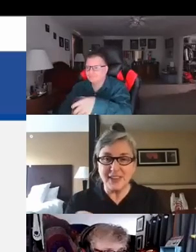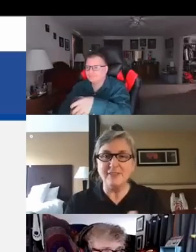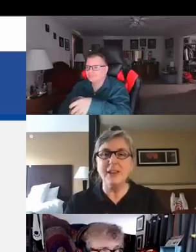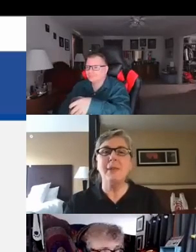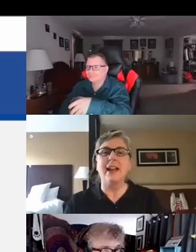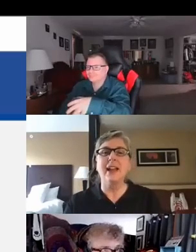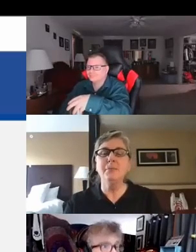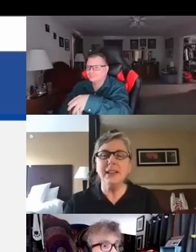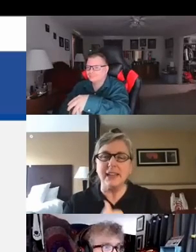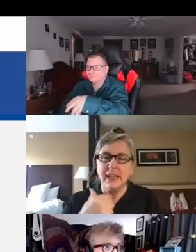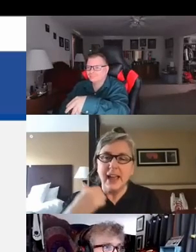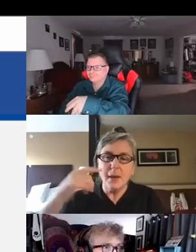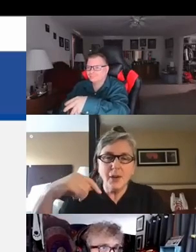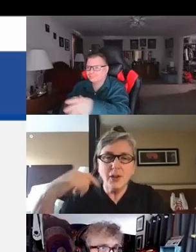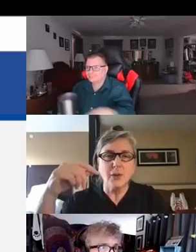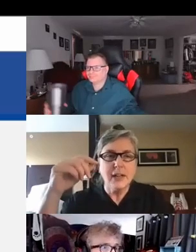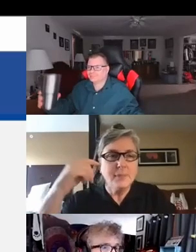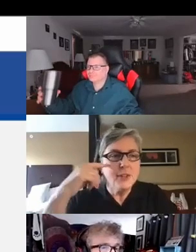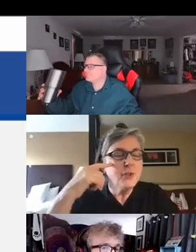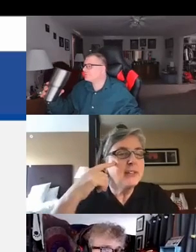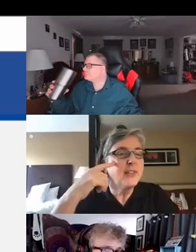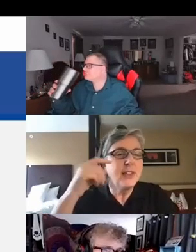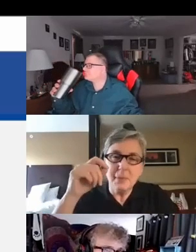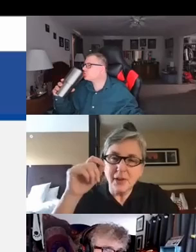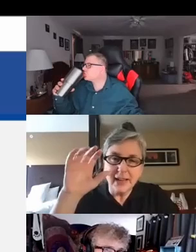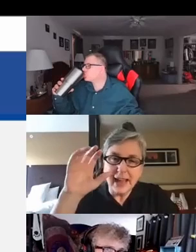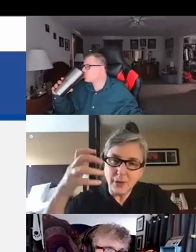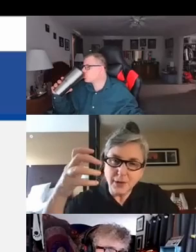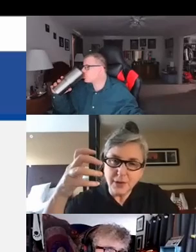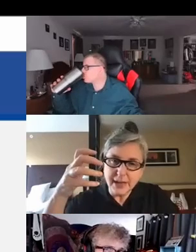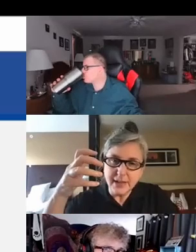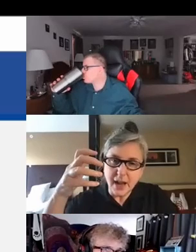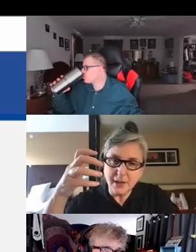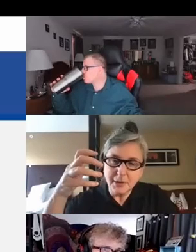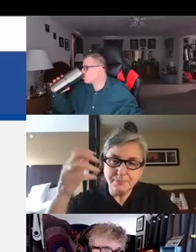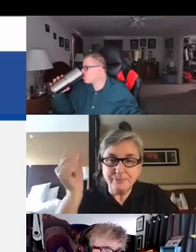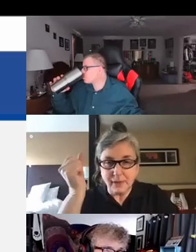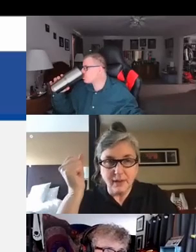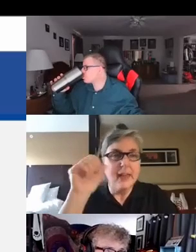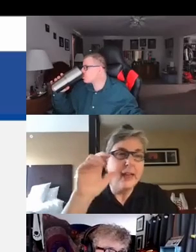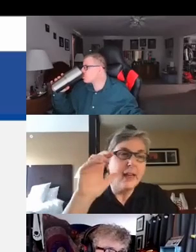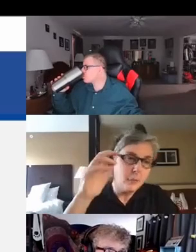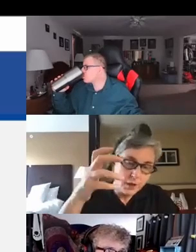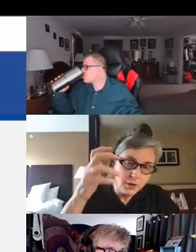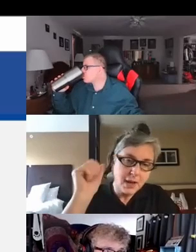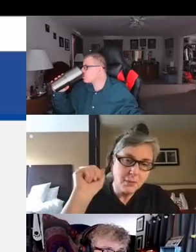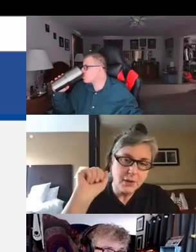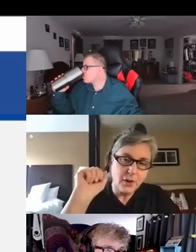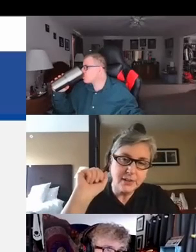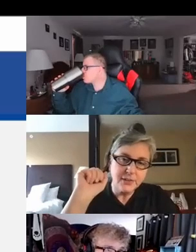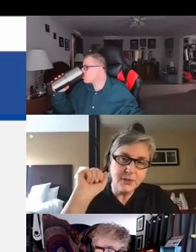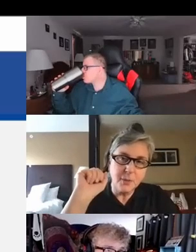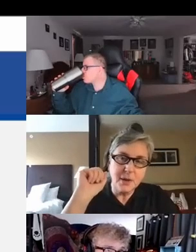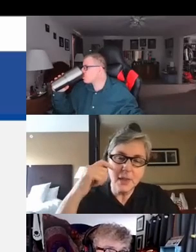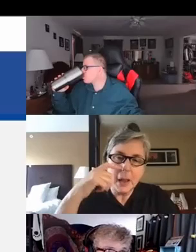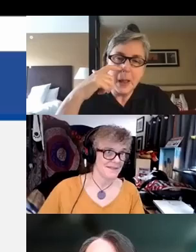you for that feedback. And Billy, how about you? Did you get to think about how to create a document? What you might want to target